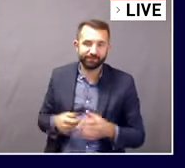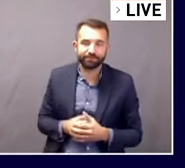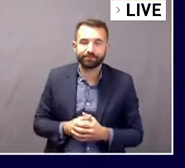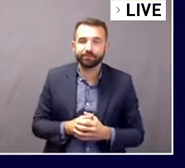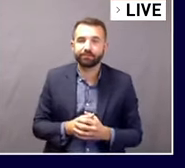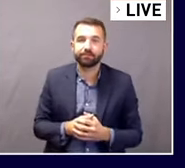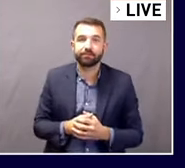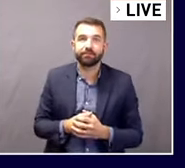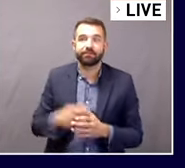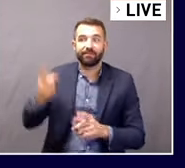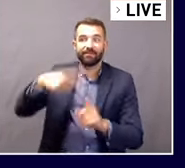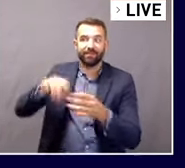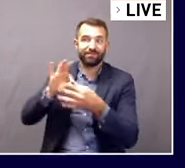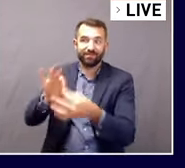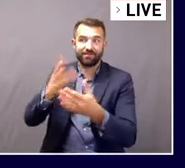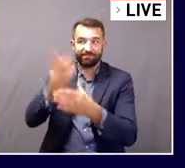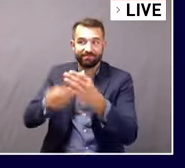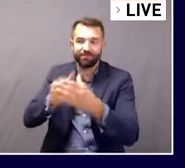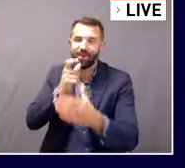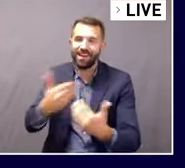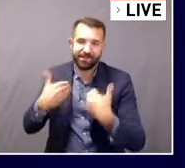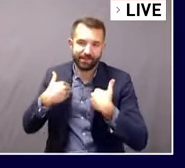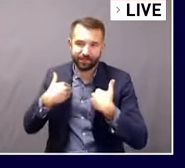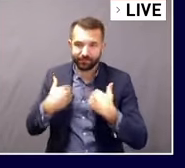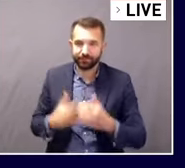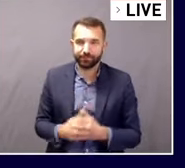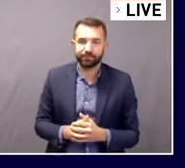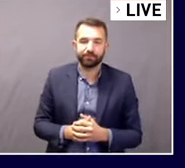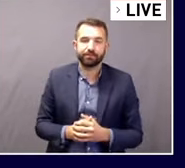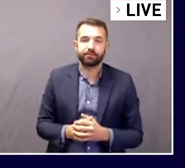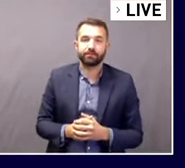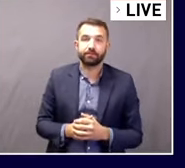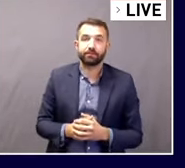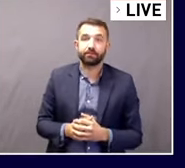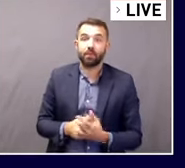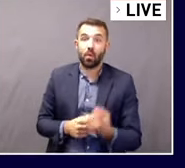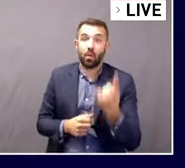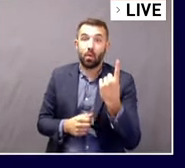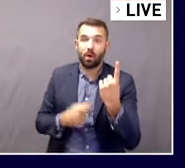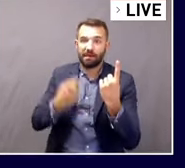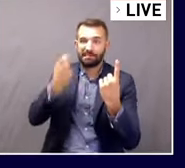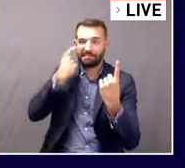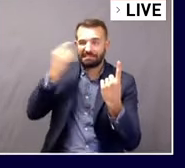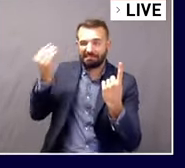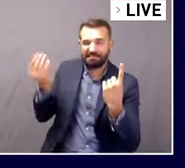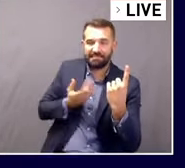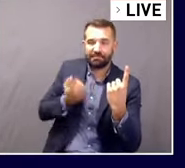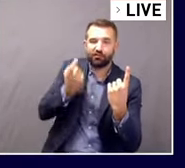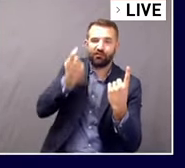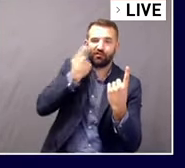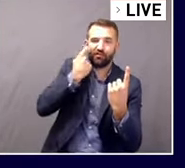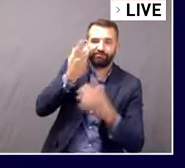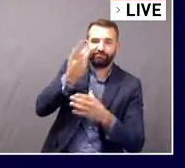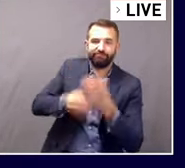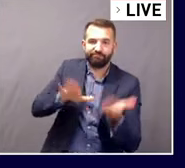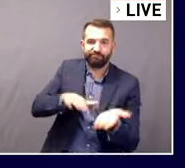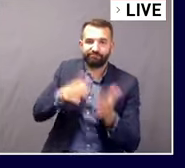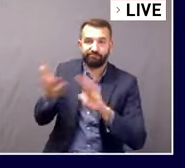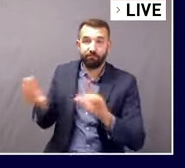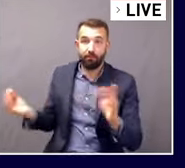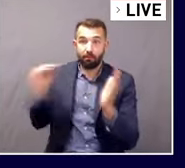COVID-19. One of those reports has just come into Maine CDC and is not reflected among